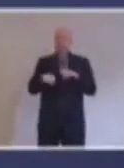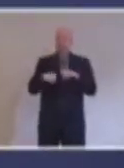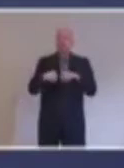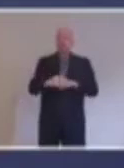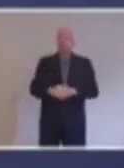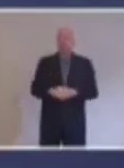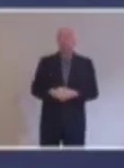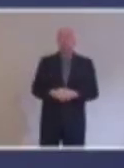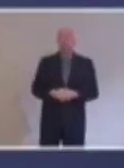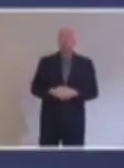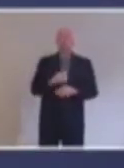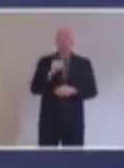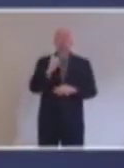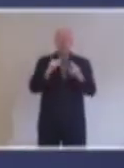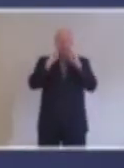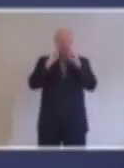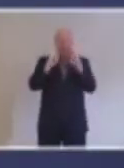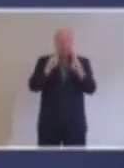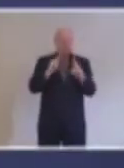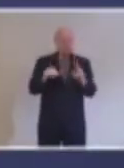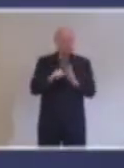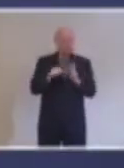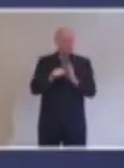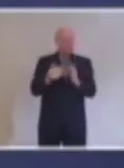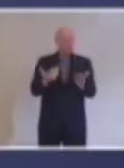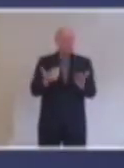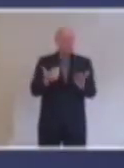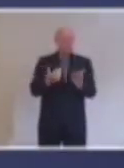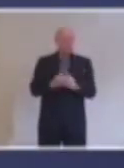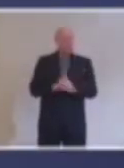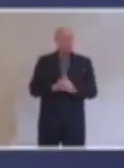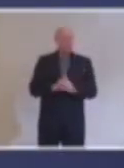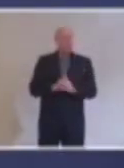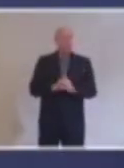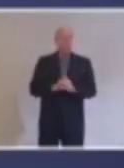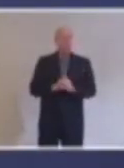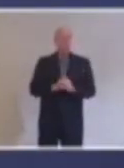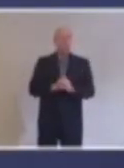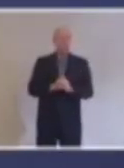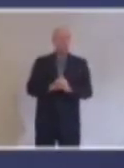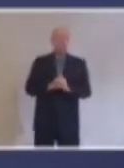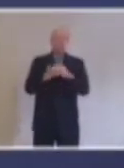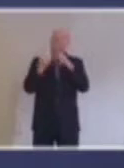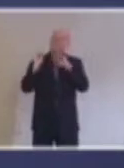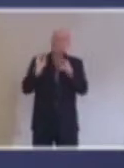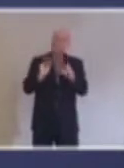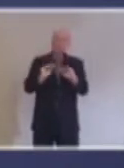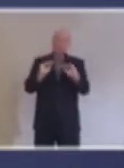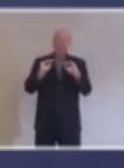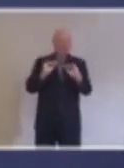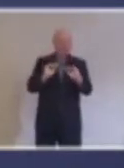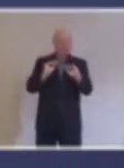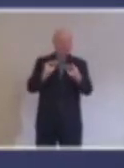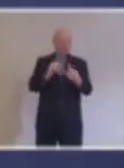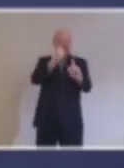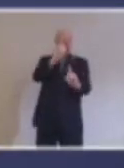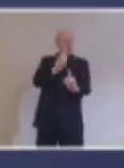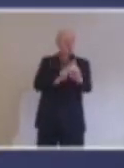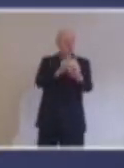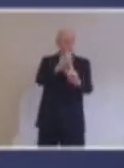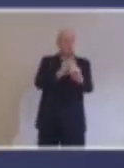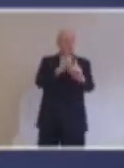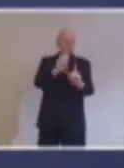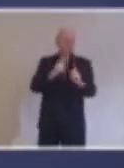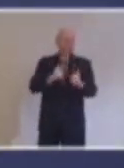of one-to-one teaching. But I believe such intensive teaching could be transformational and of massive